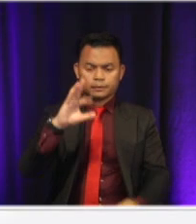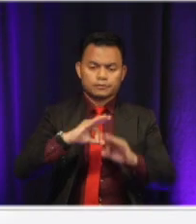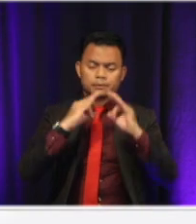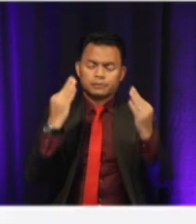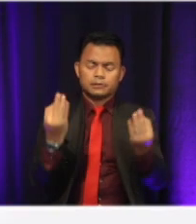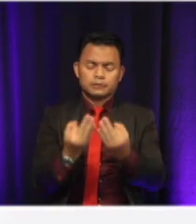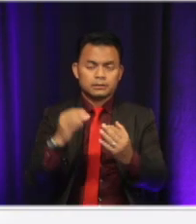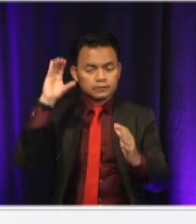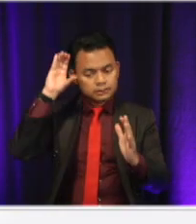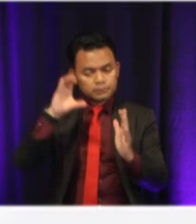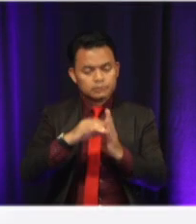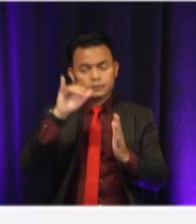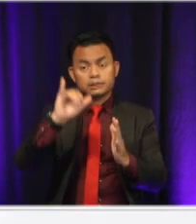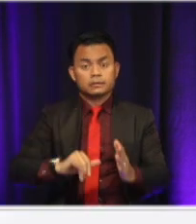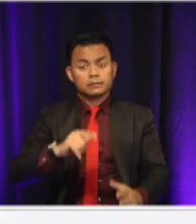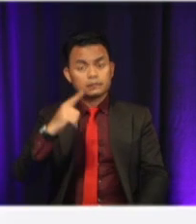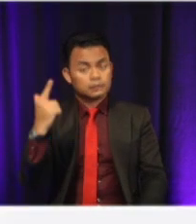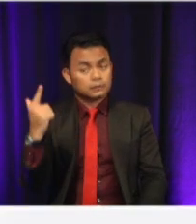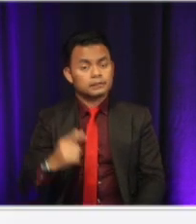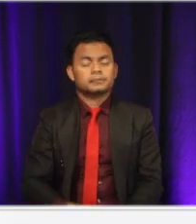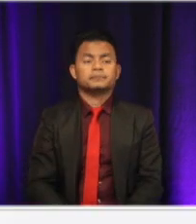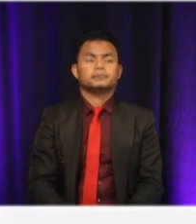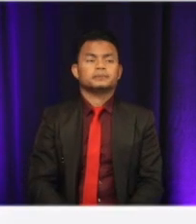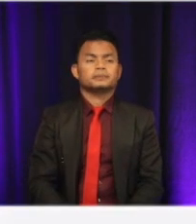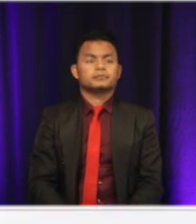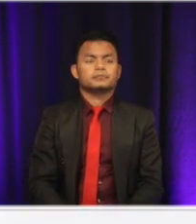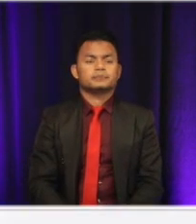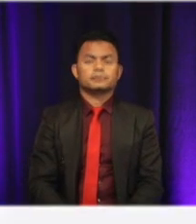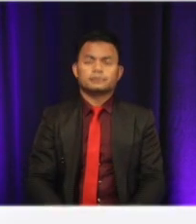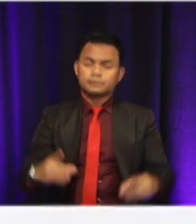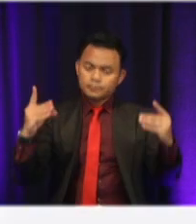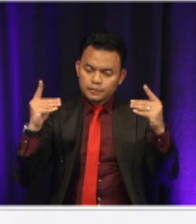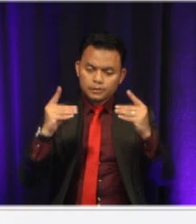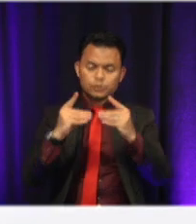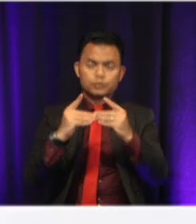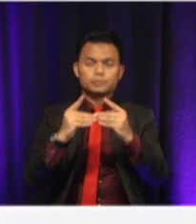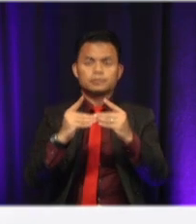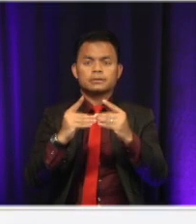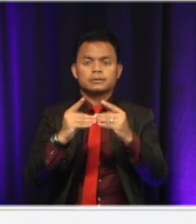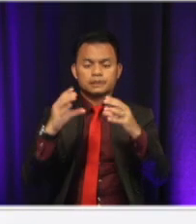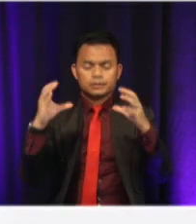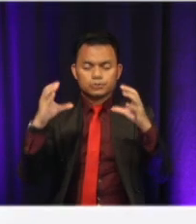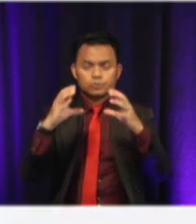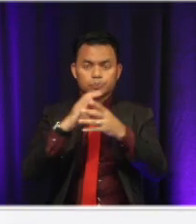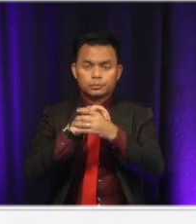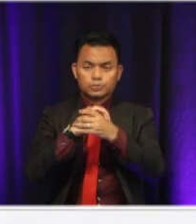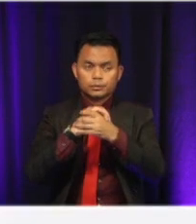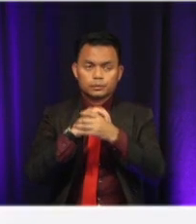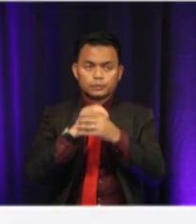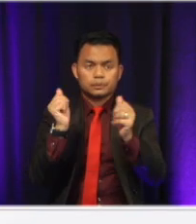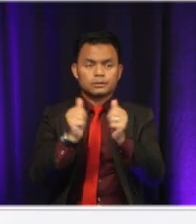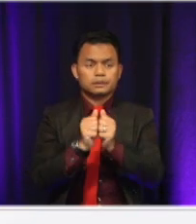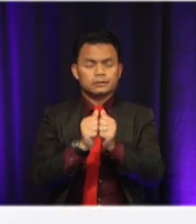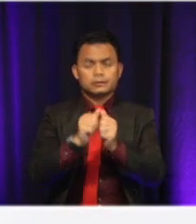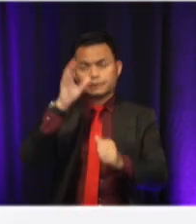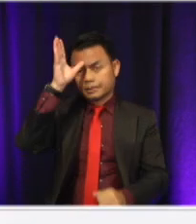journey, looking for her family, meeting up with Chene, reuniting with Grandpa, she realizes